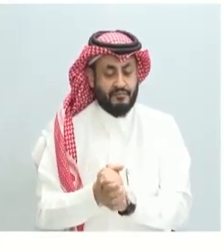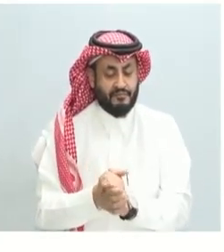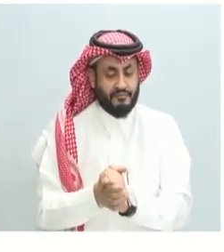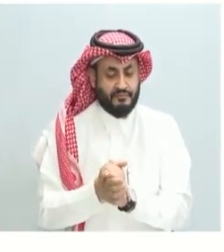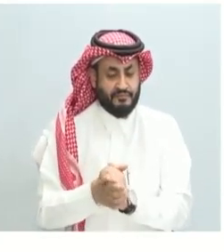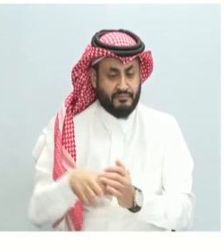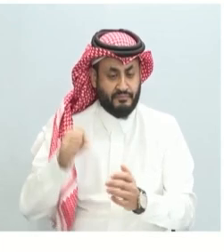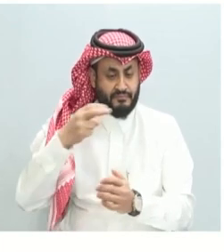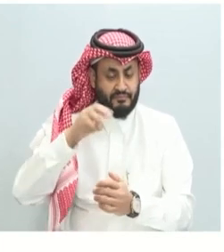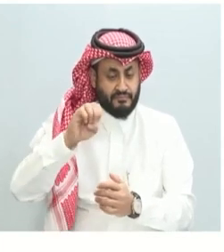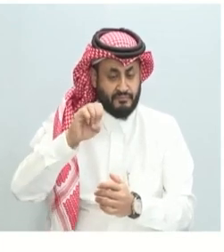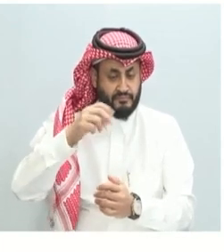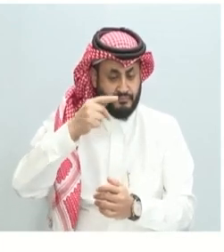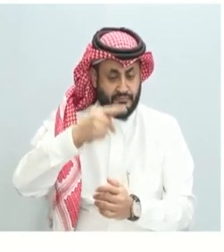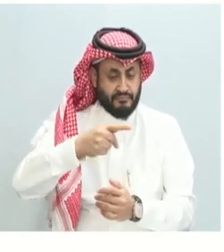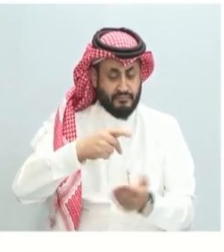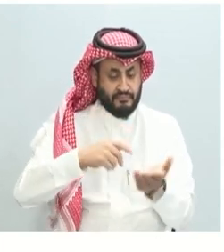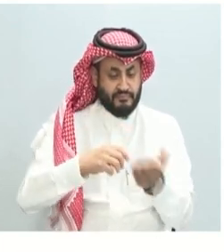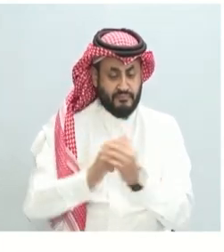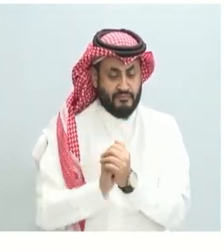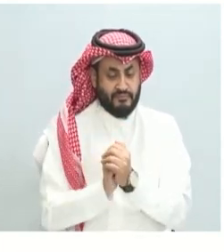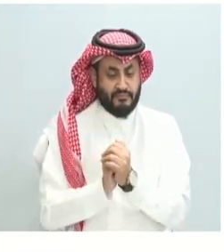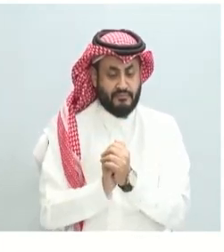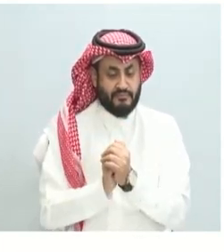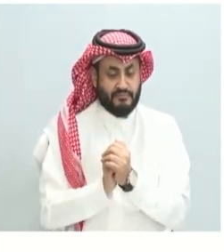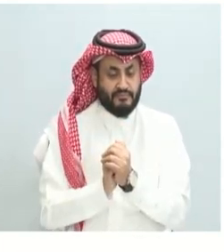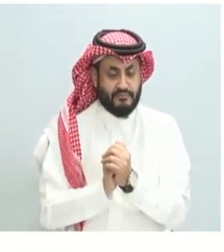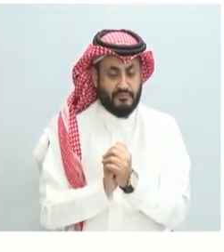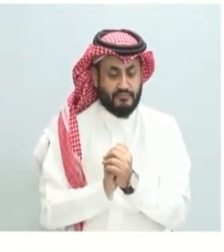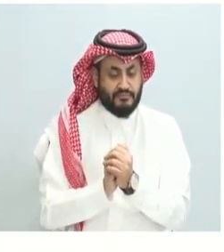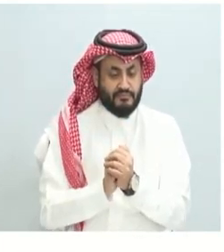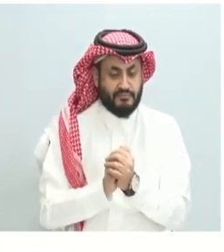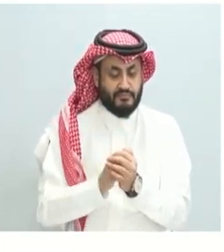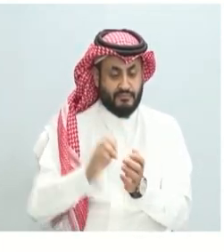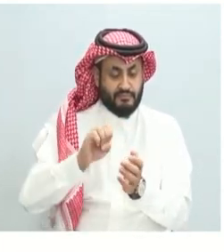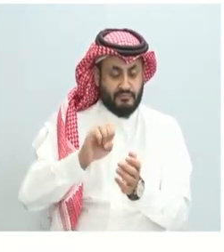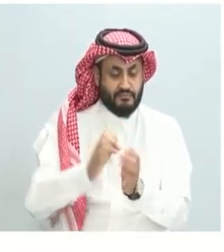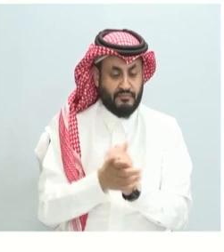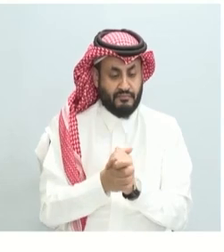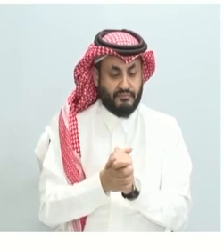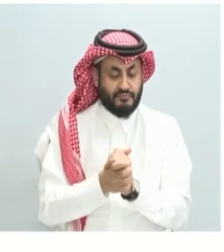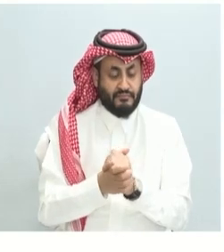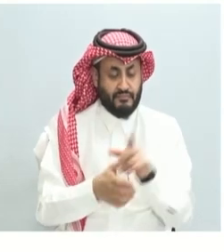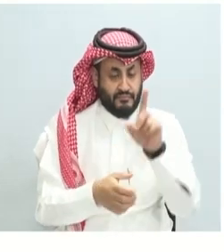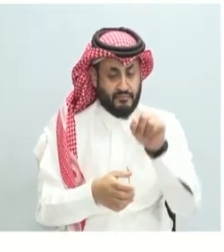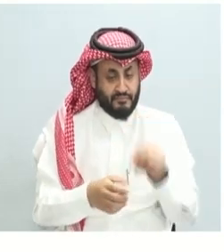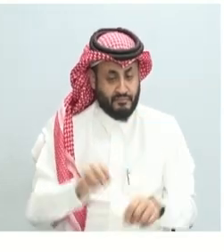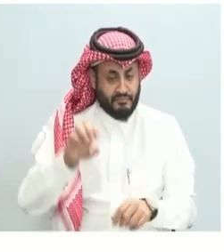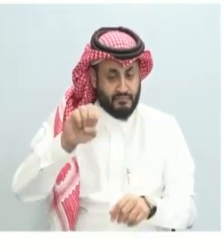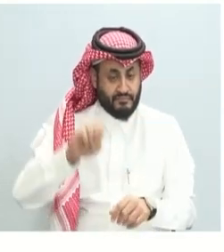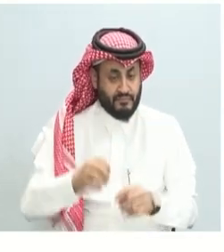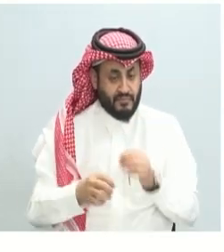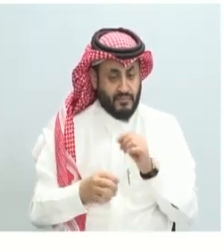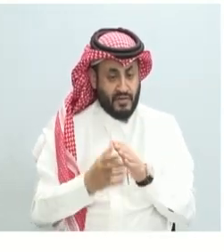have sleep, sheep, sleep, sheep. They have the same